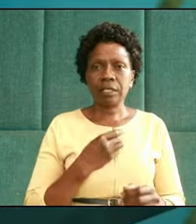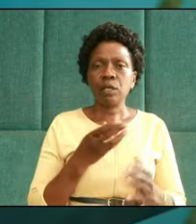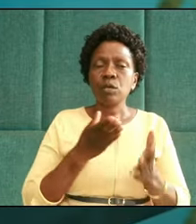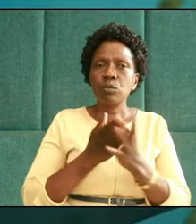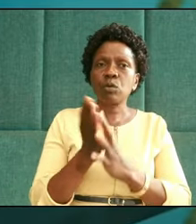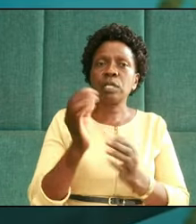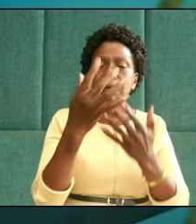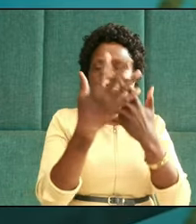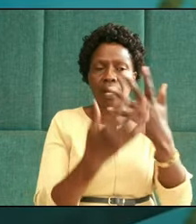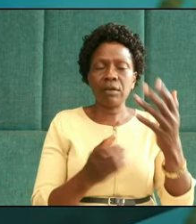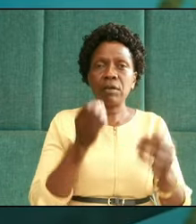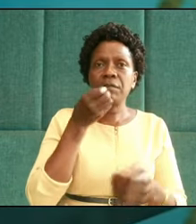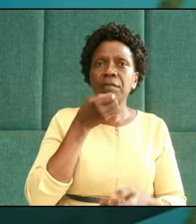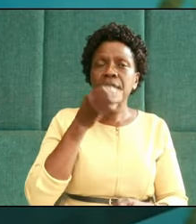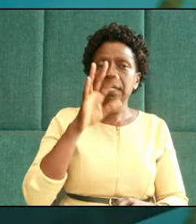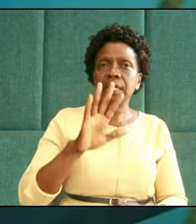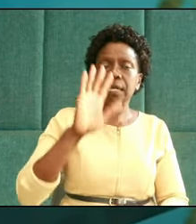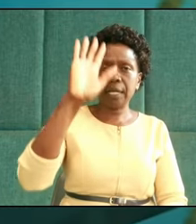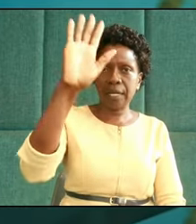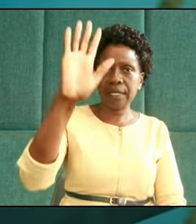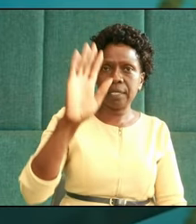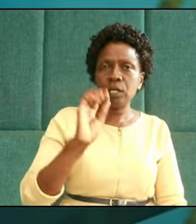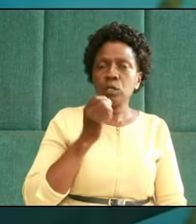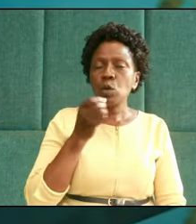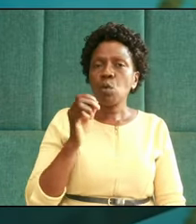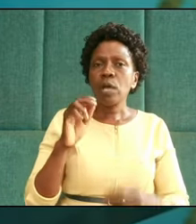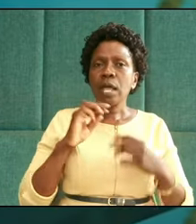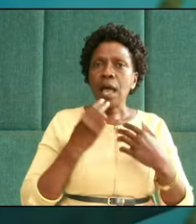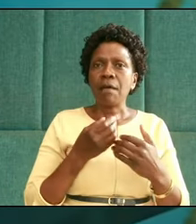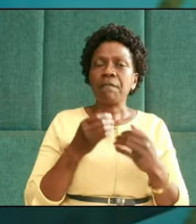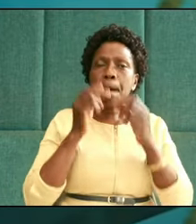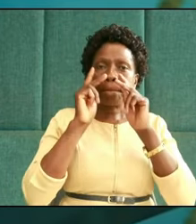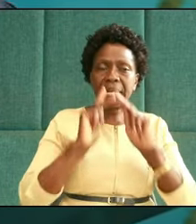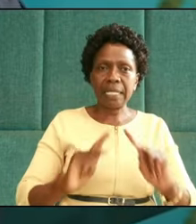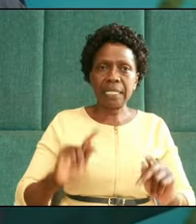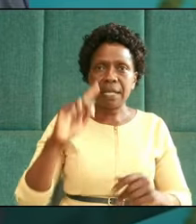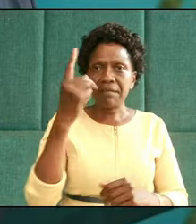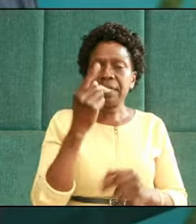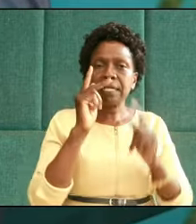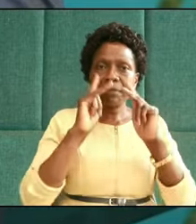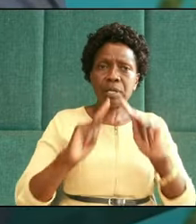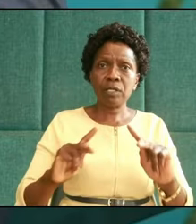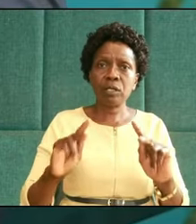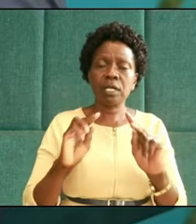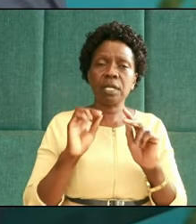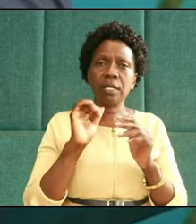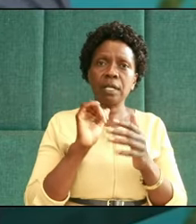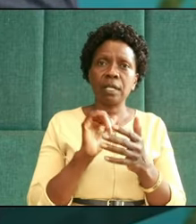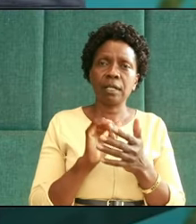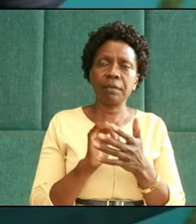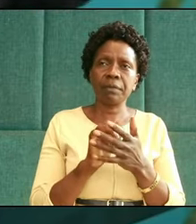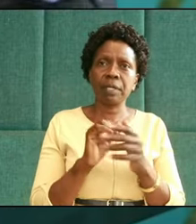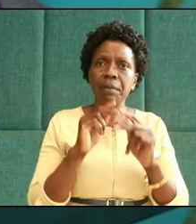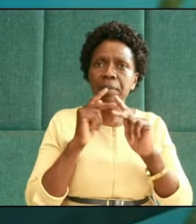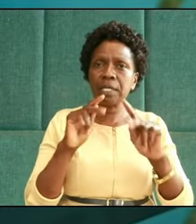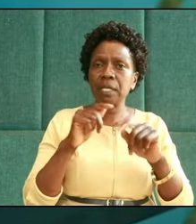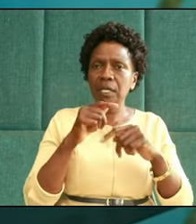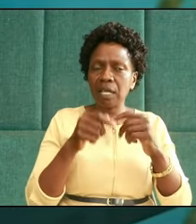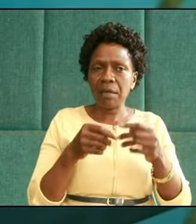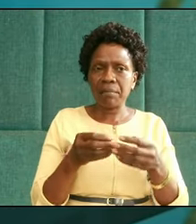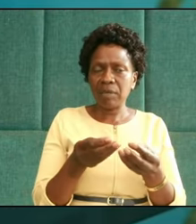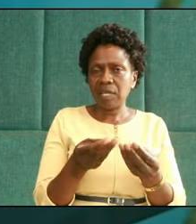through the blood of his son. Therefore, we have peace. The first peace is not peace between you and your